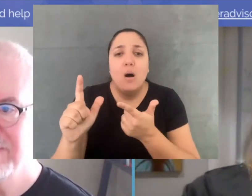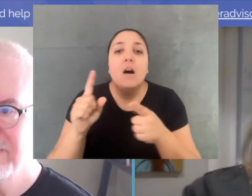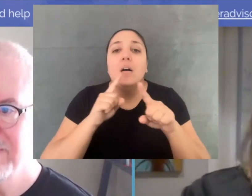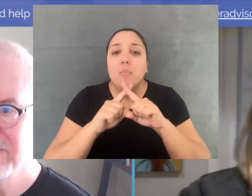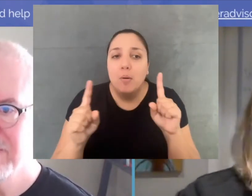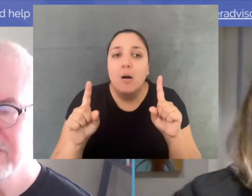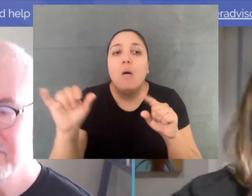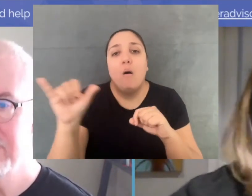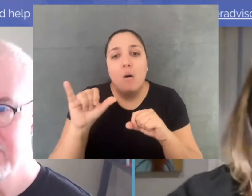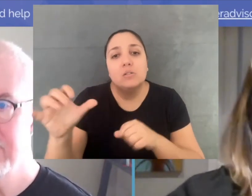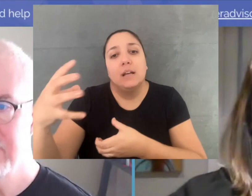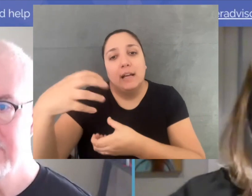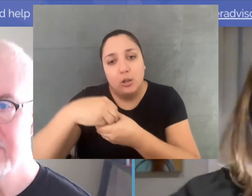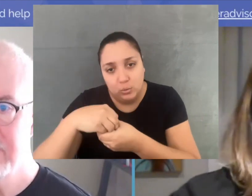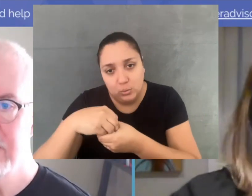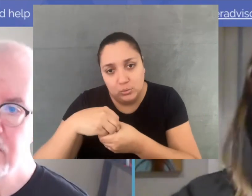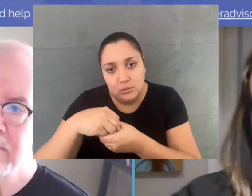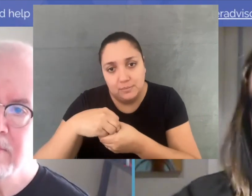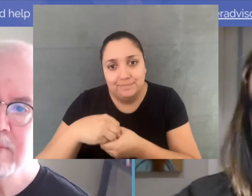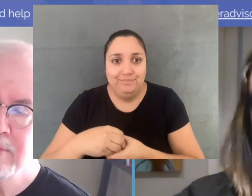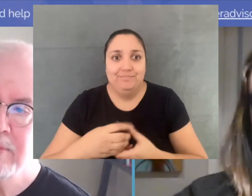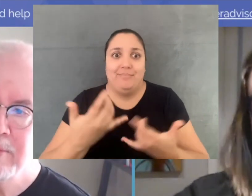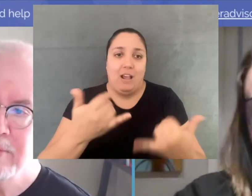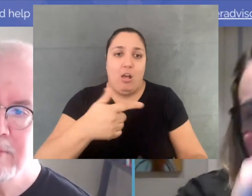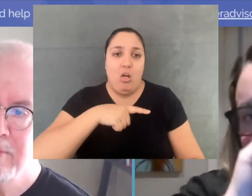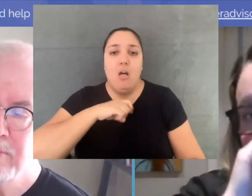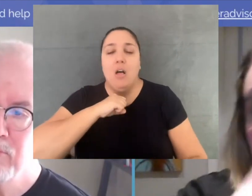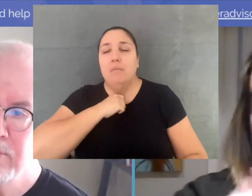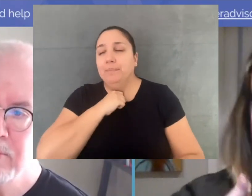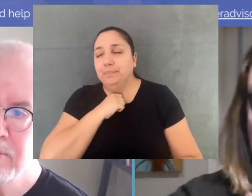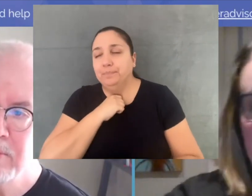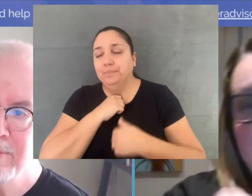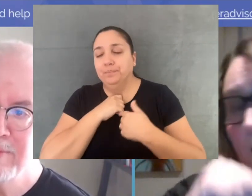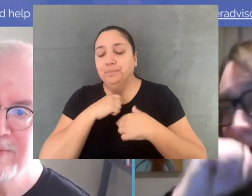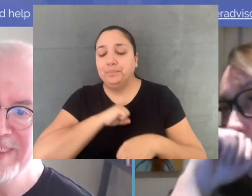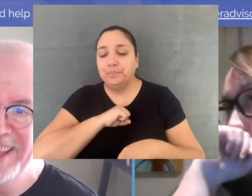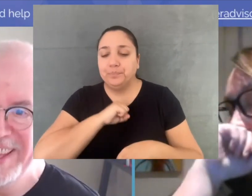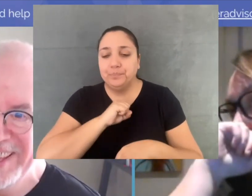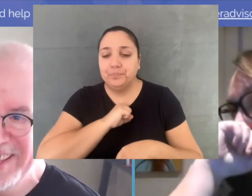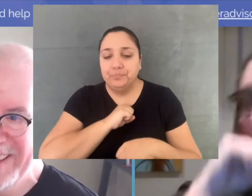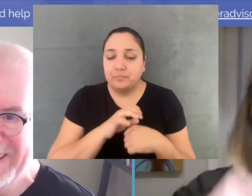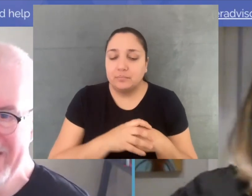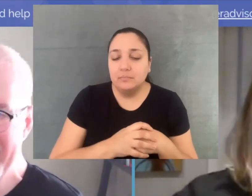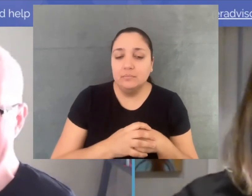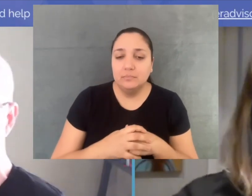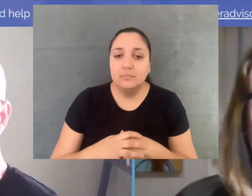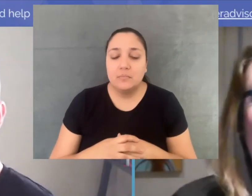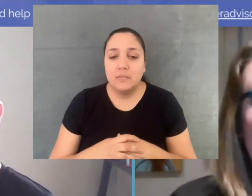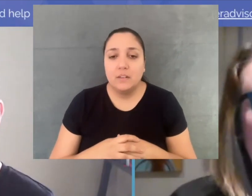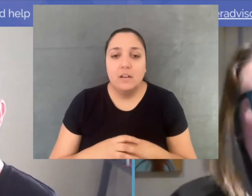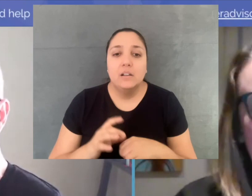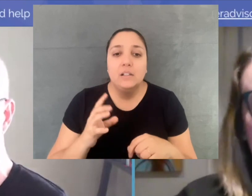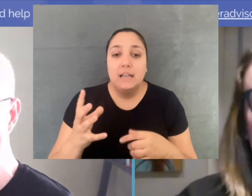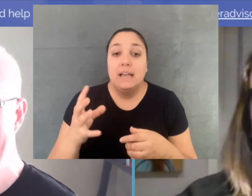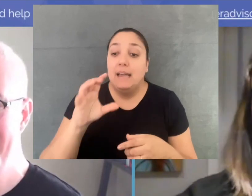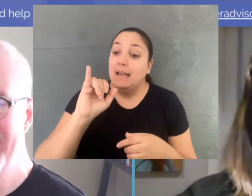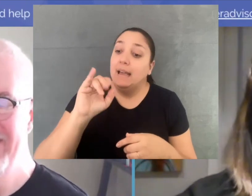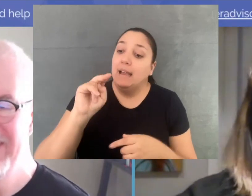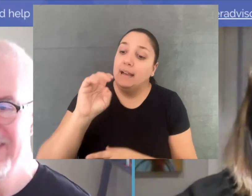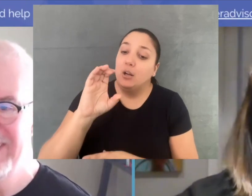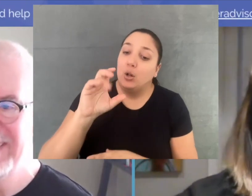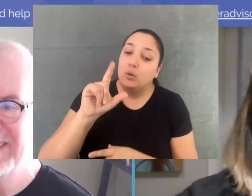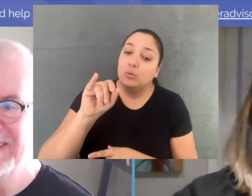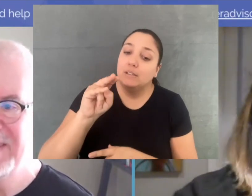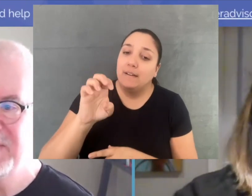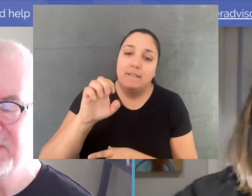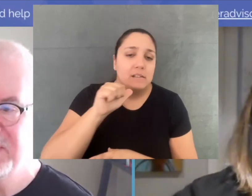benefit us all. It just happens to also include. Sorry, now it's my turn too. But yeah, to